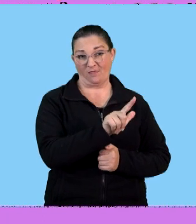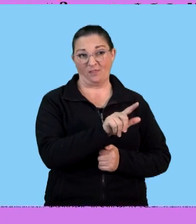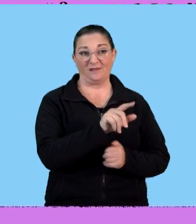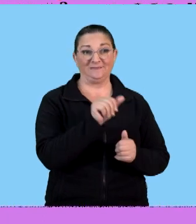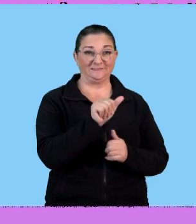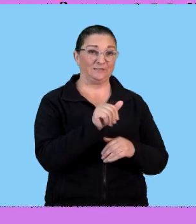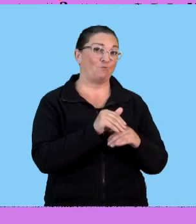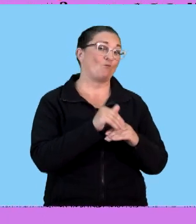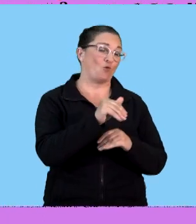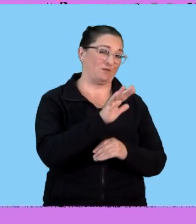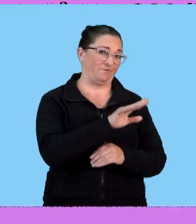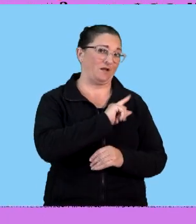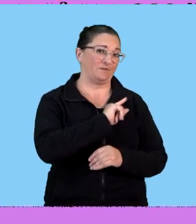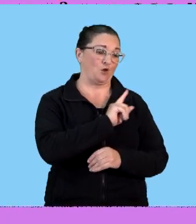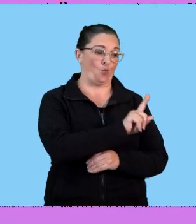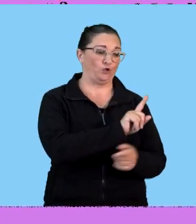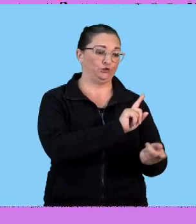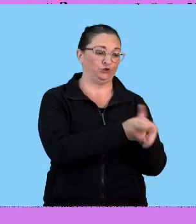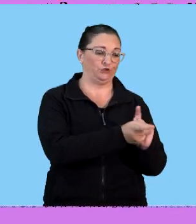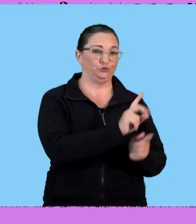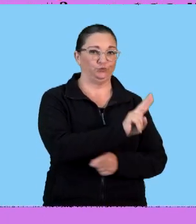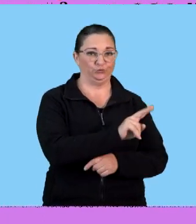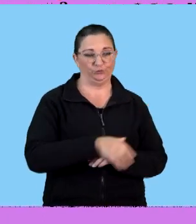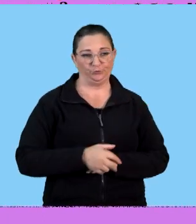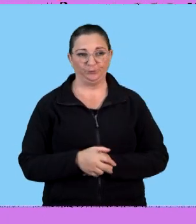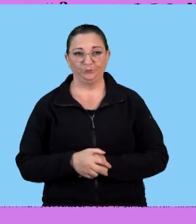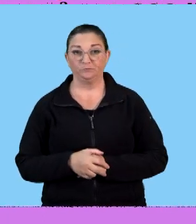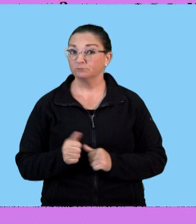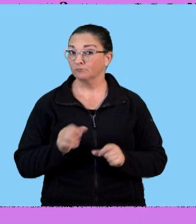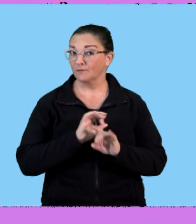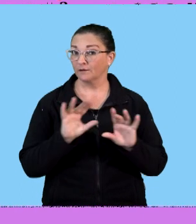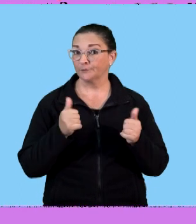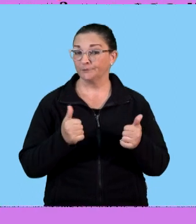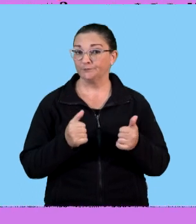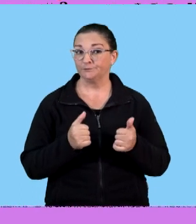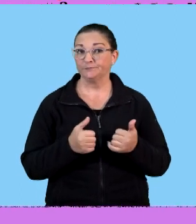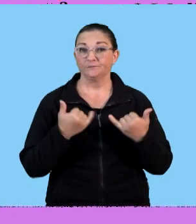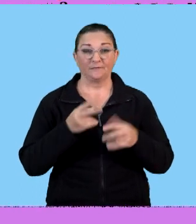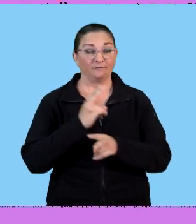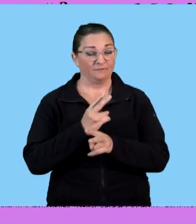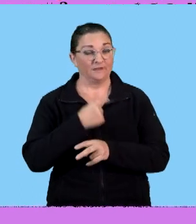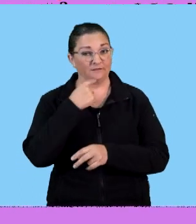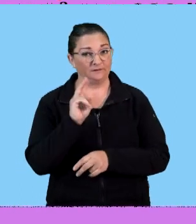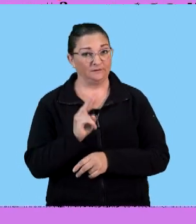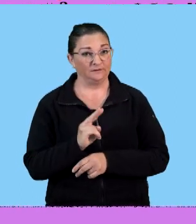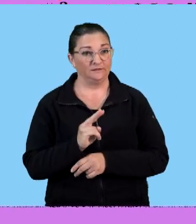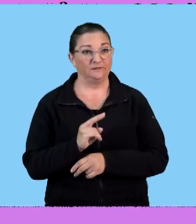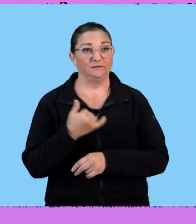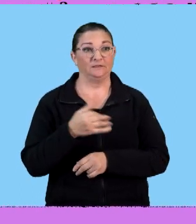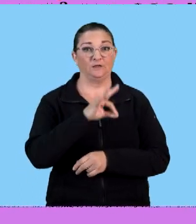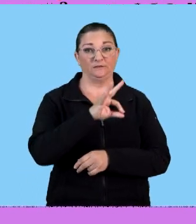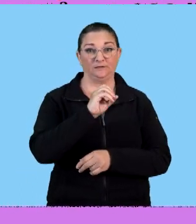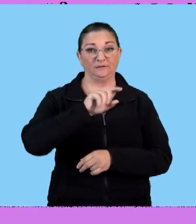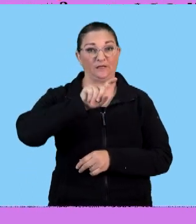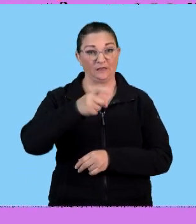and I know that 6 is more than 5, therefore the 1 becomes a 2. Guys, are we clear on that? Let me quickly recap. I